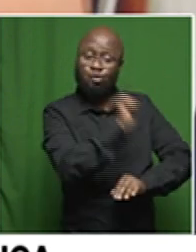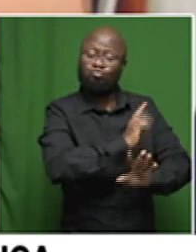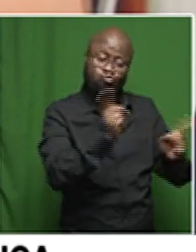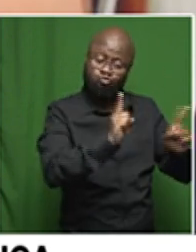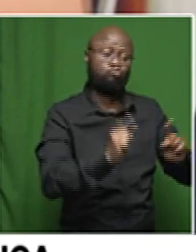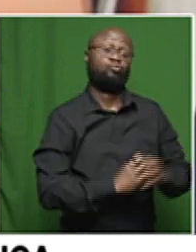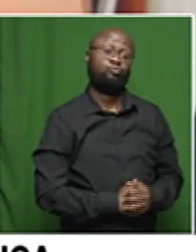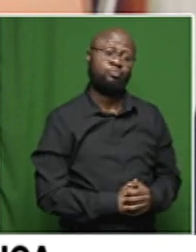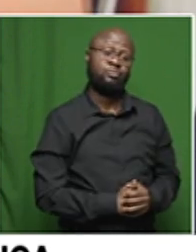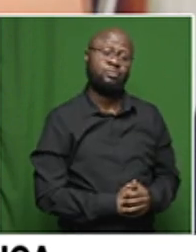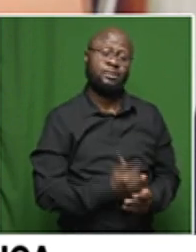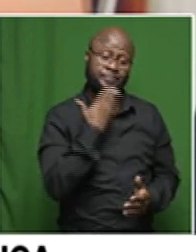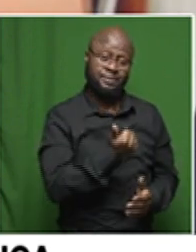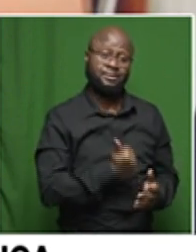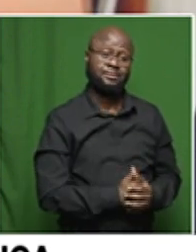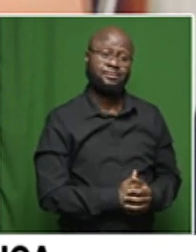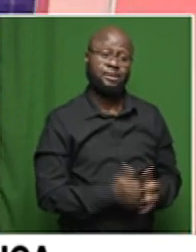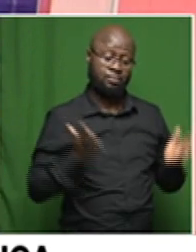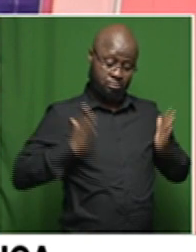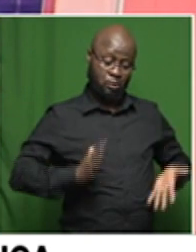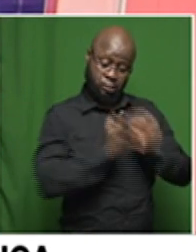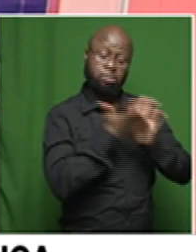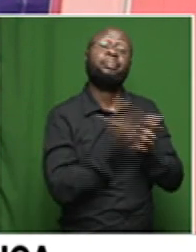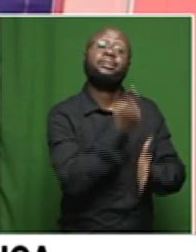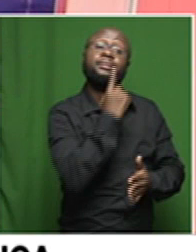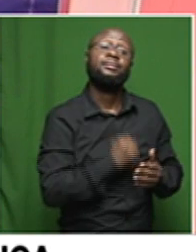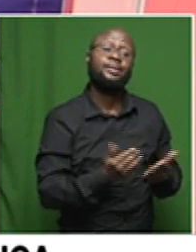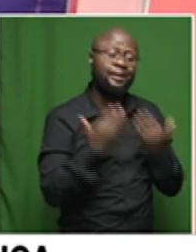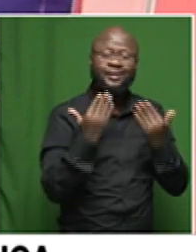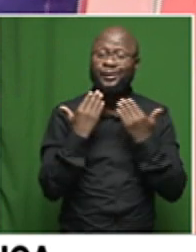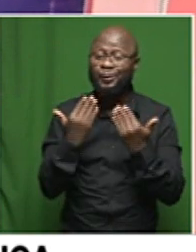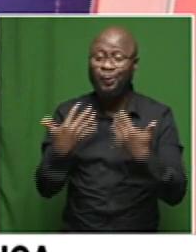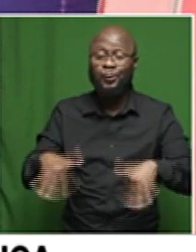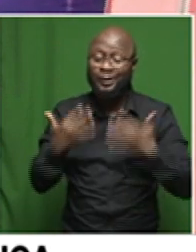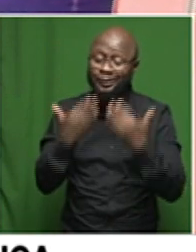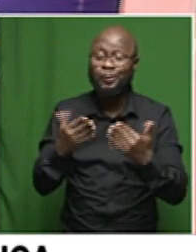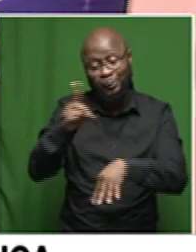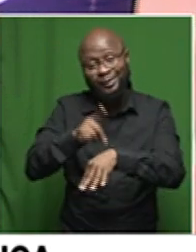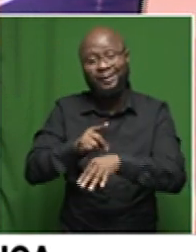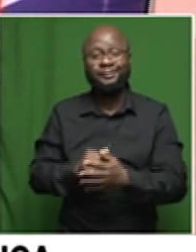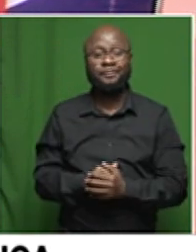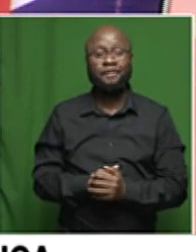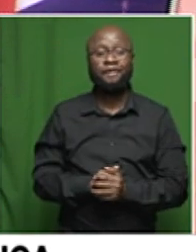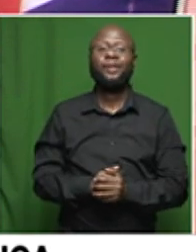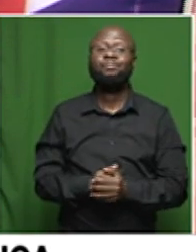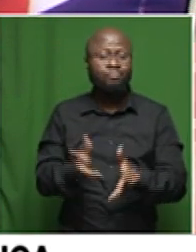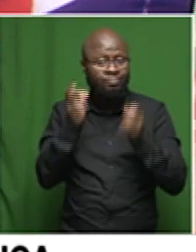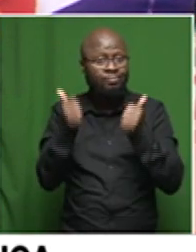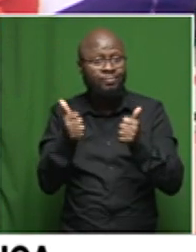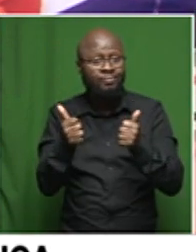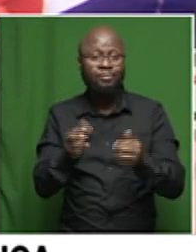up and down, that is very damaging as well. Mm. Thank you so much for that one, Doc, and I hope Elizabeth got her answer from that one.